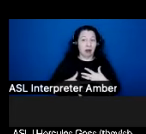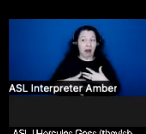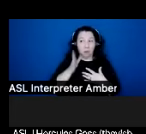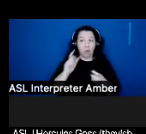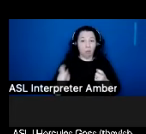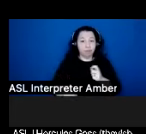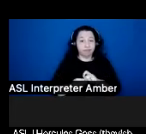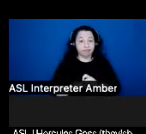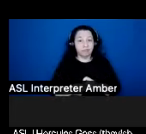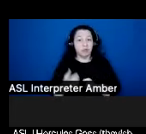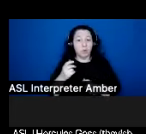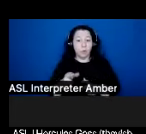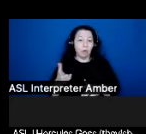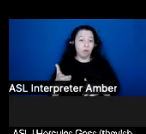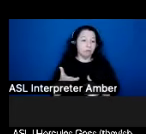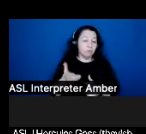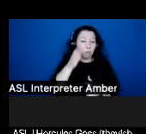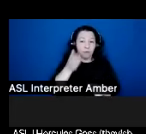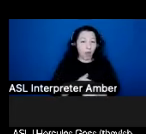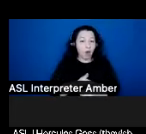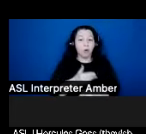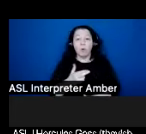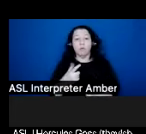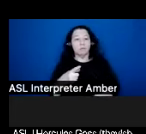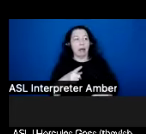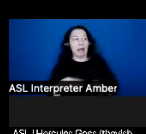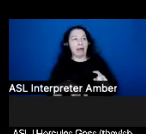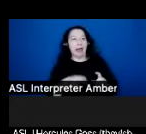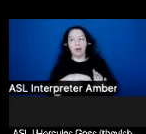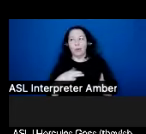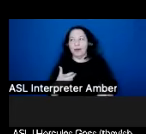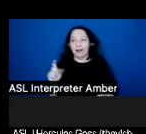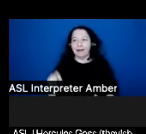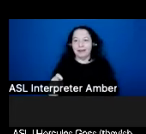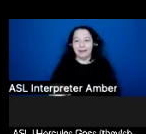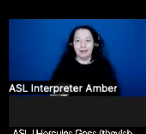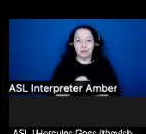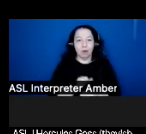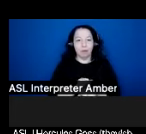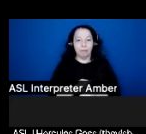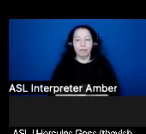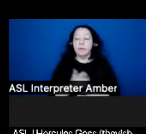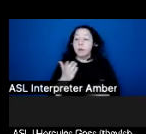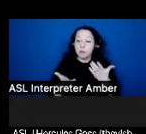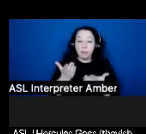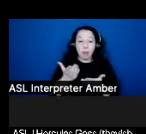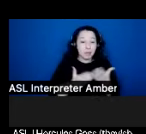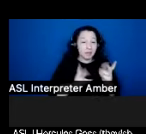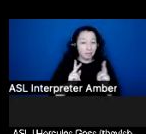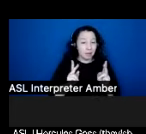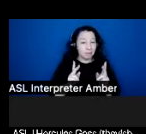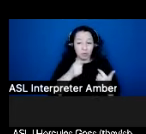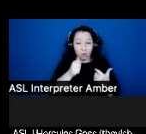or because they can't quit their jobs. So maybe for some folks, that's not an option, right? For a number of